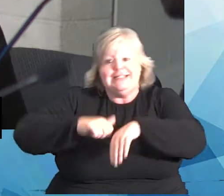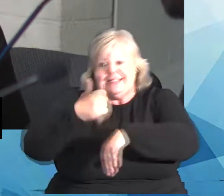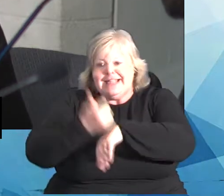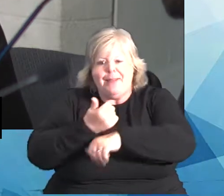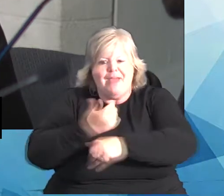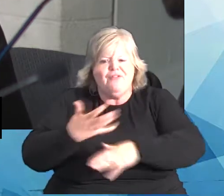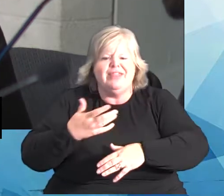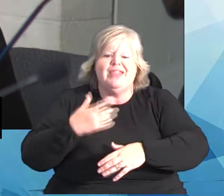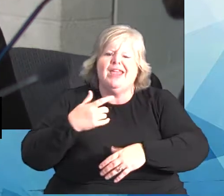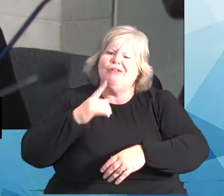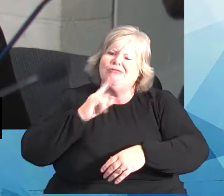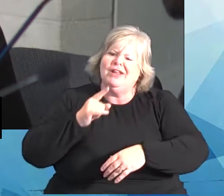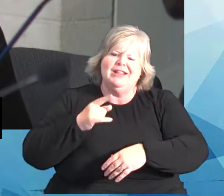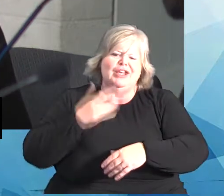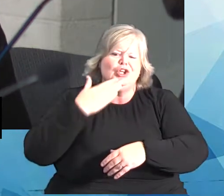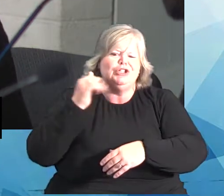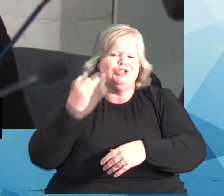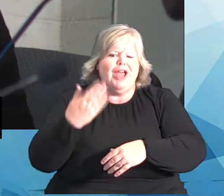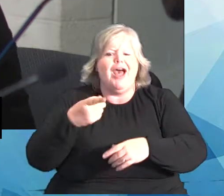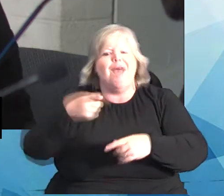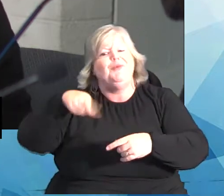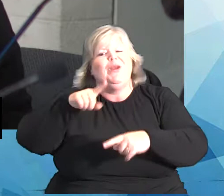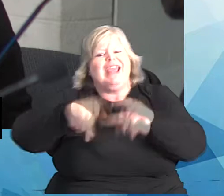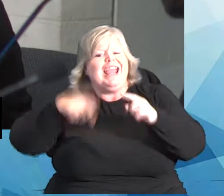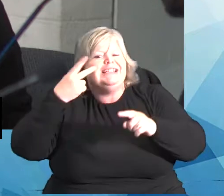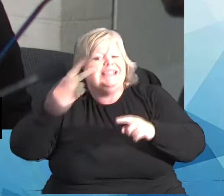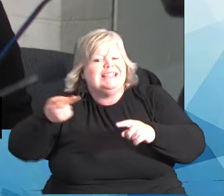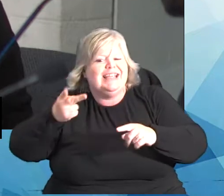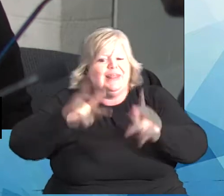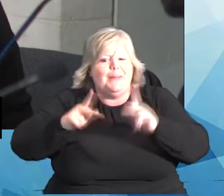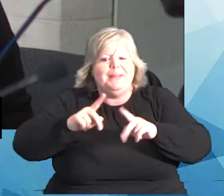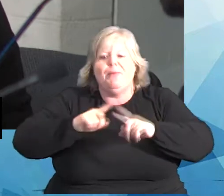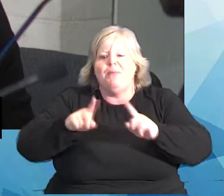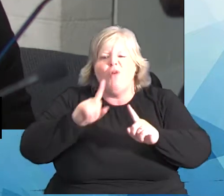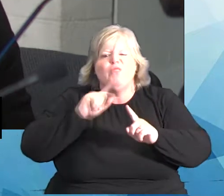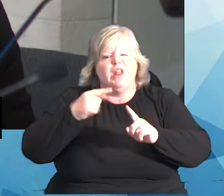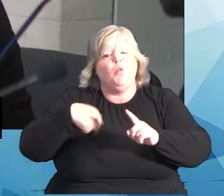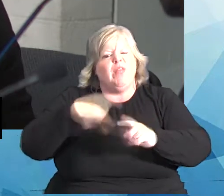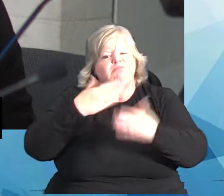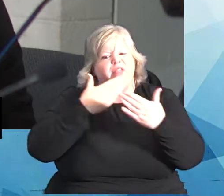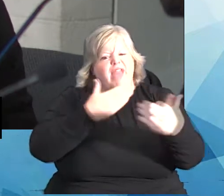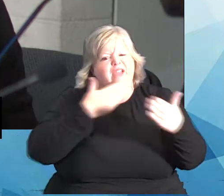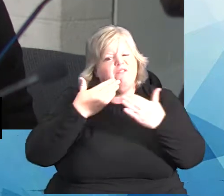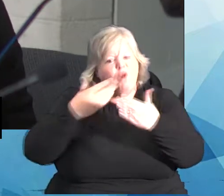everyone should, even though you don't see it in the broadcast, should be appreciative of our staff for